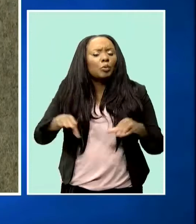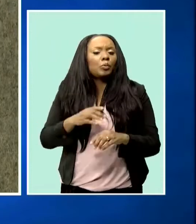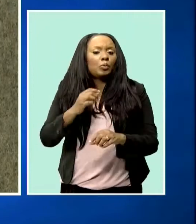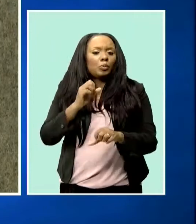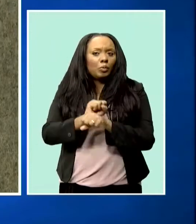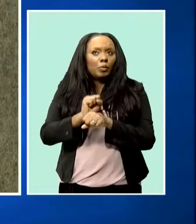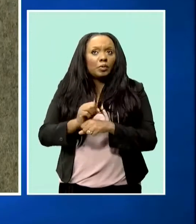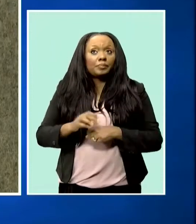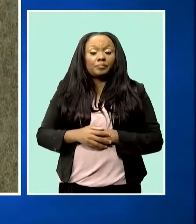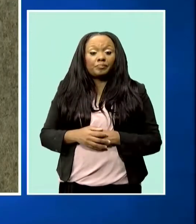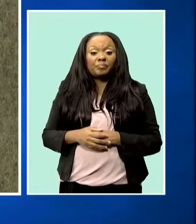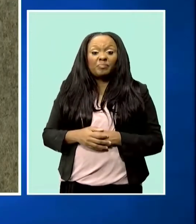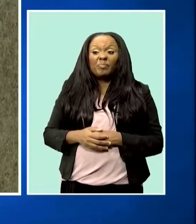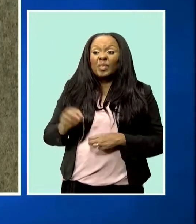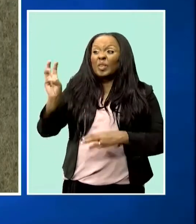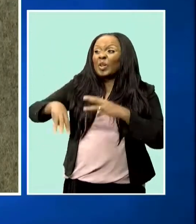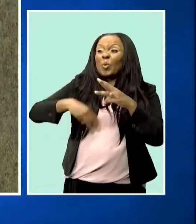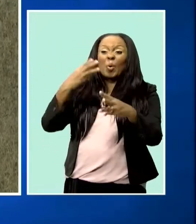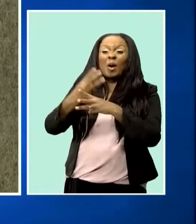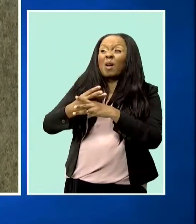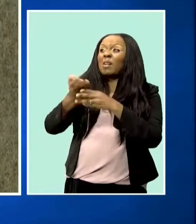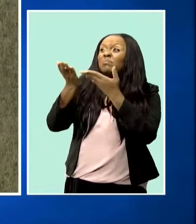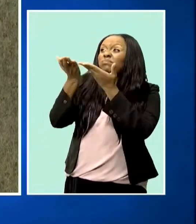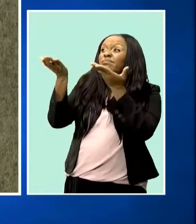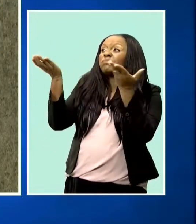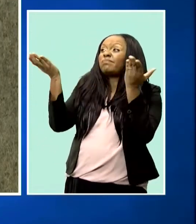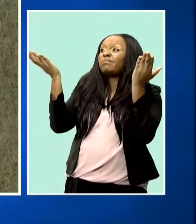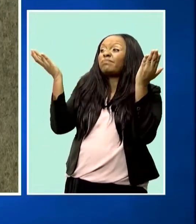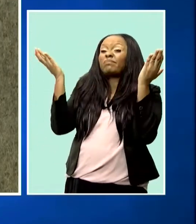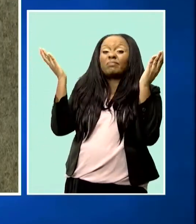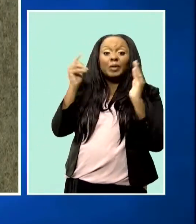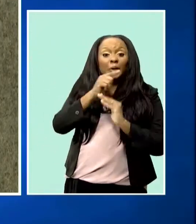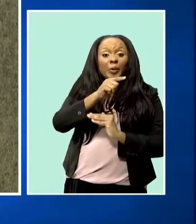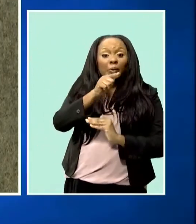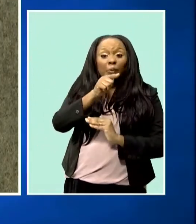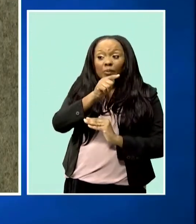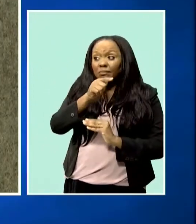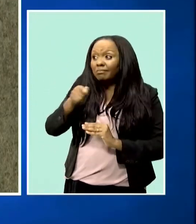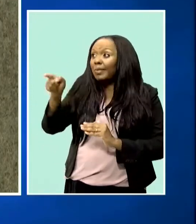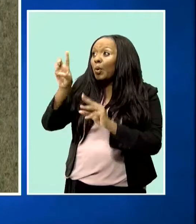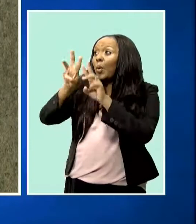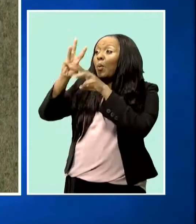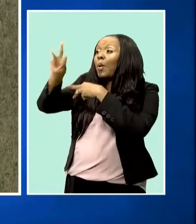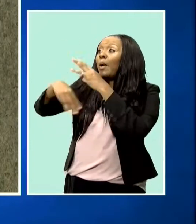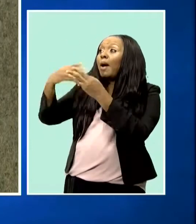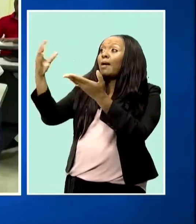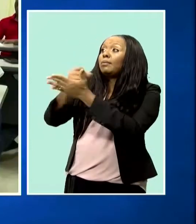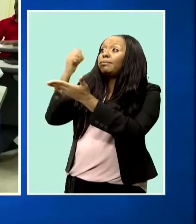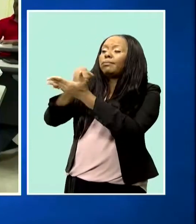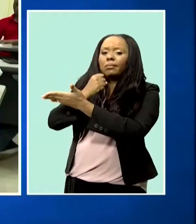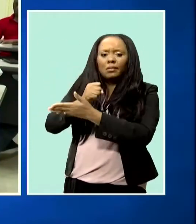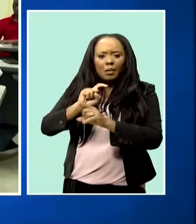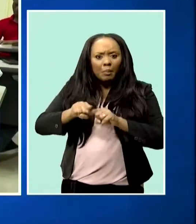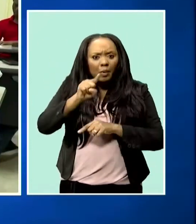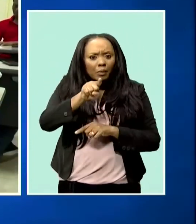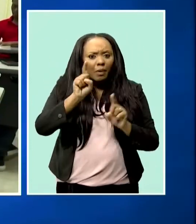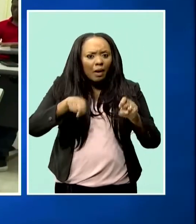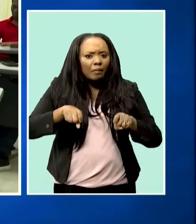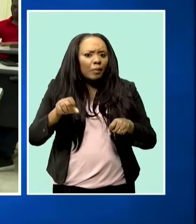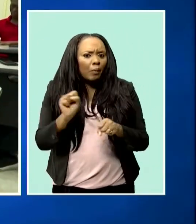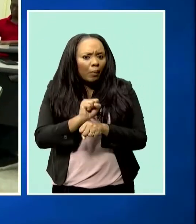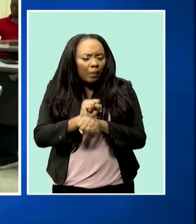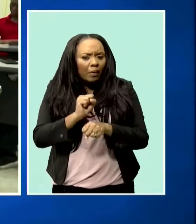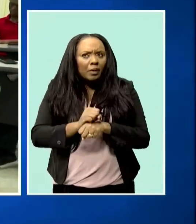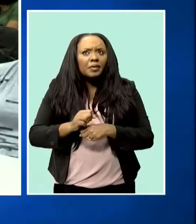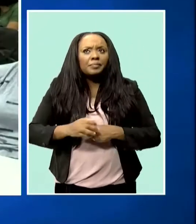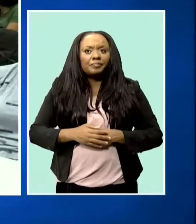right. The world is your oyster, but you have to do some work in order to open that oyster. The minister said he is pleased